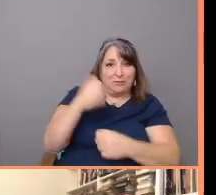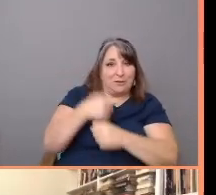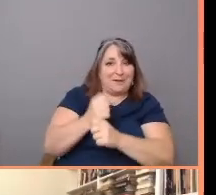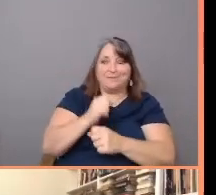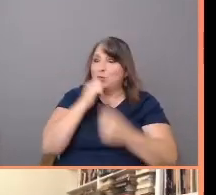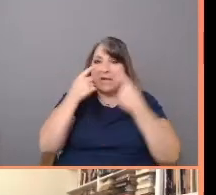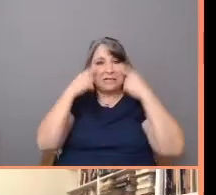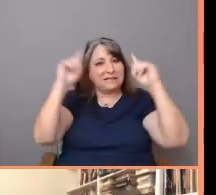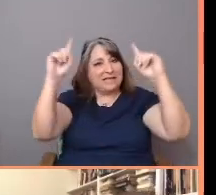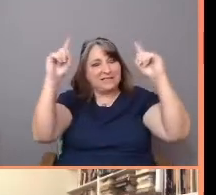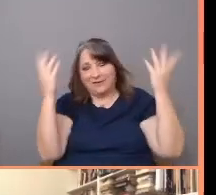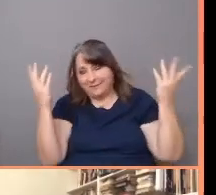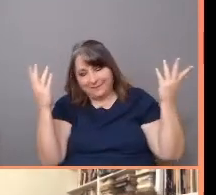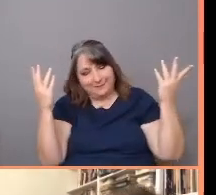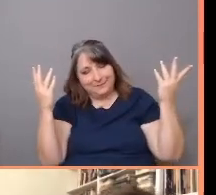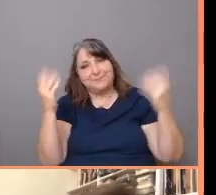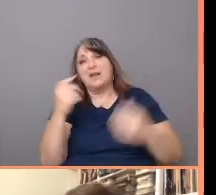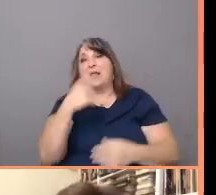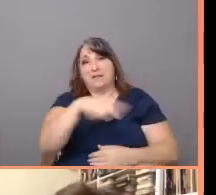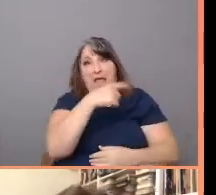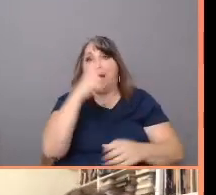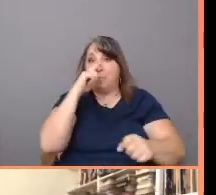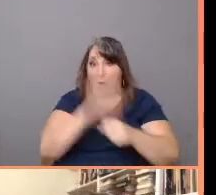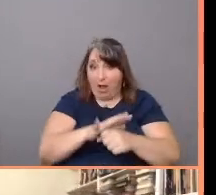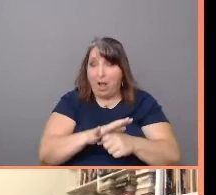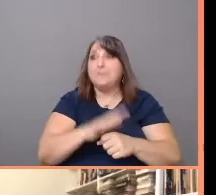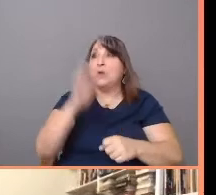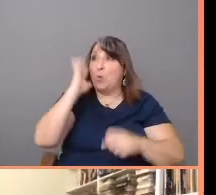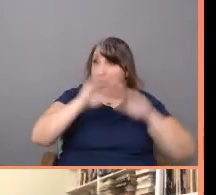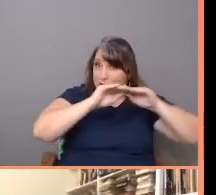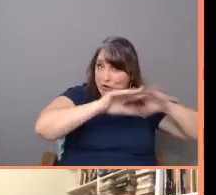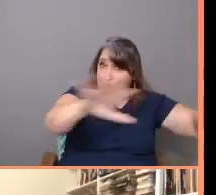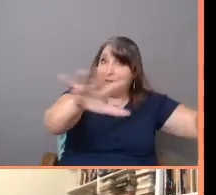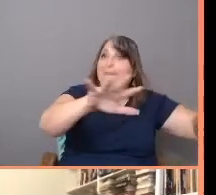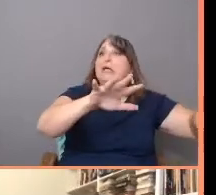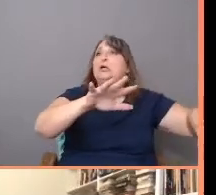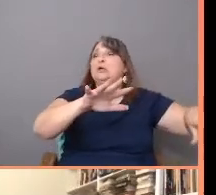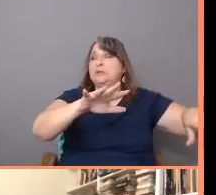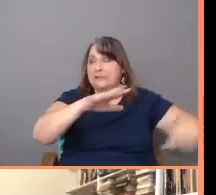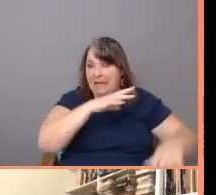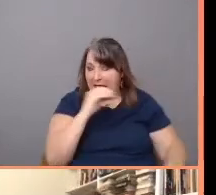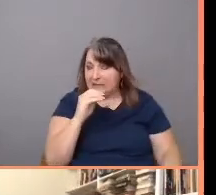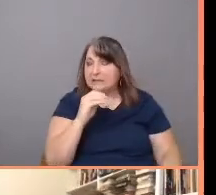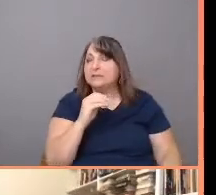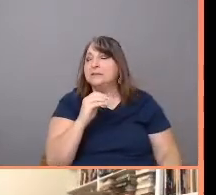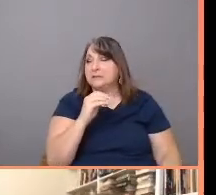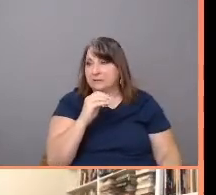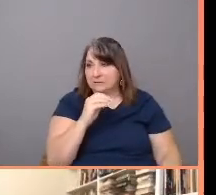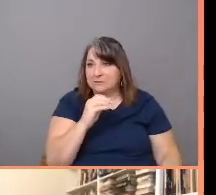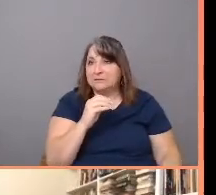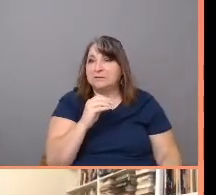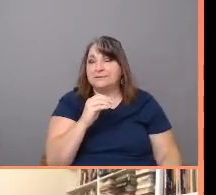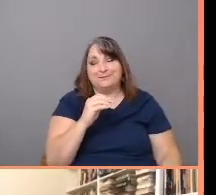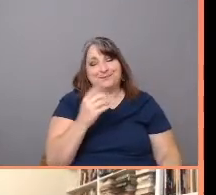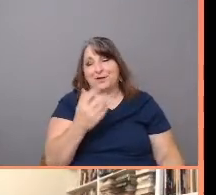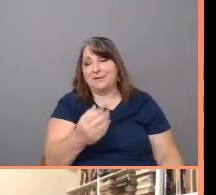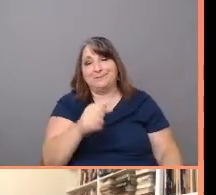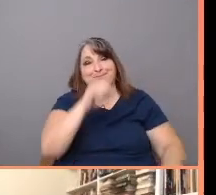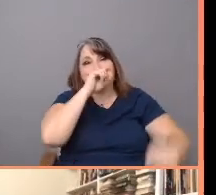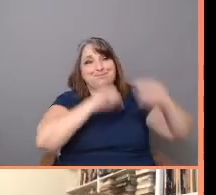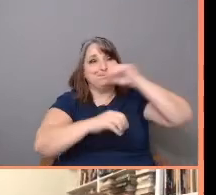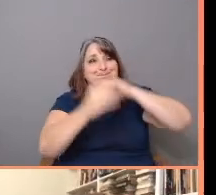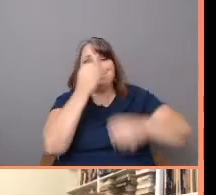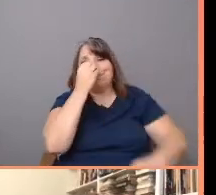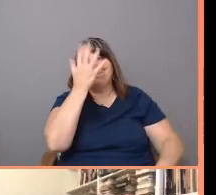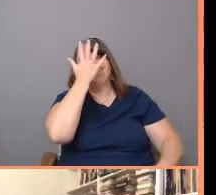successful. They assured us they were going to distribute it, and hard lesson learned. After 2 years,